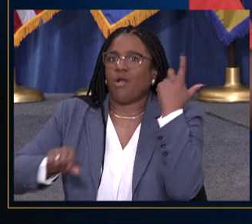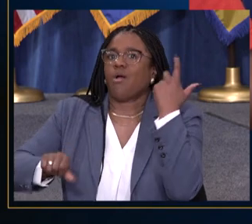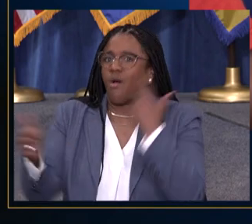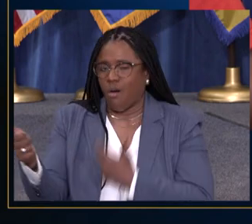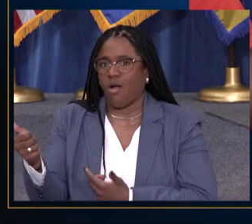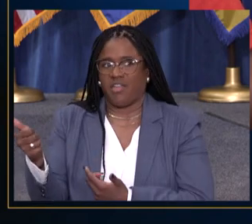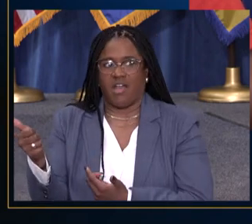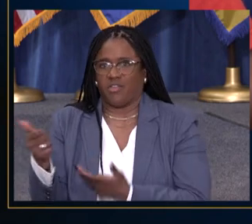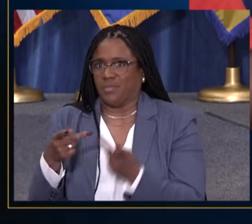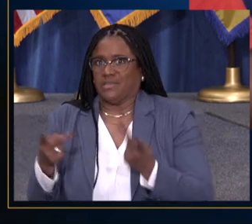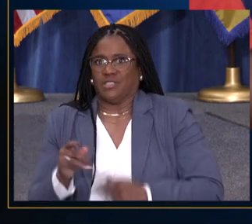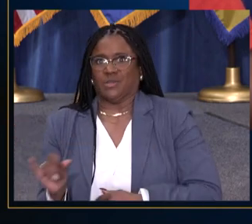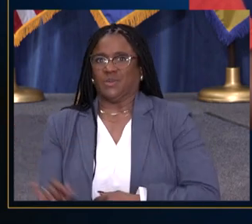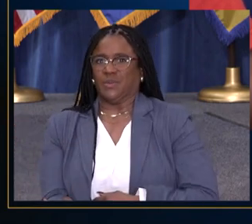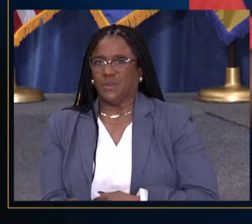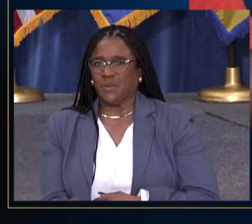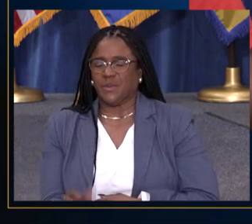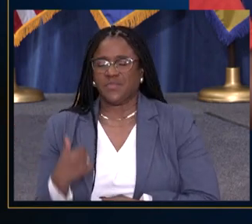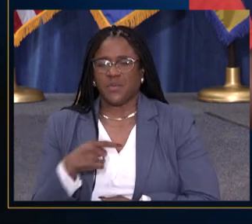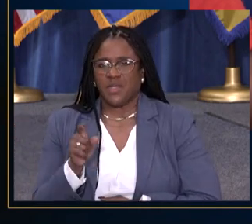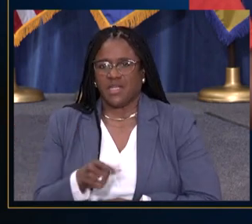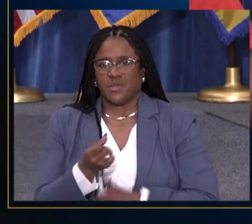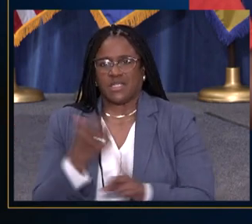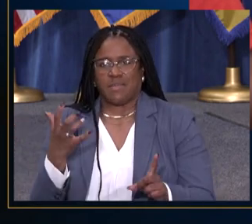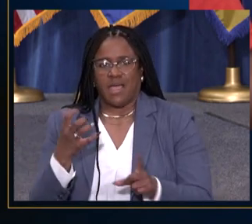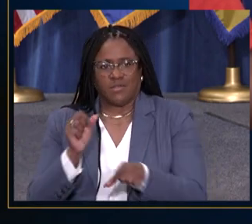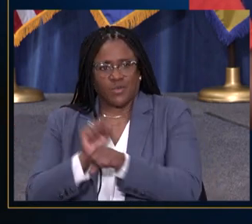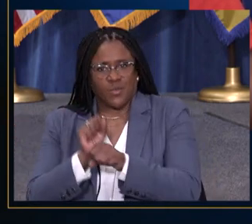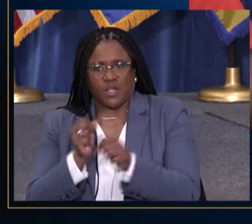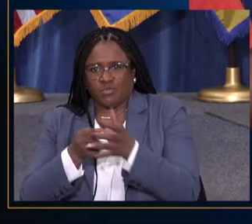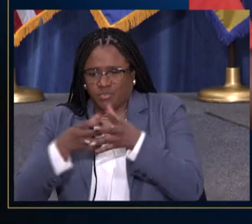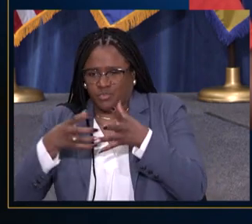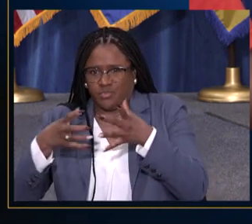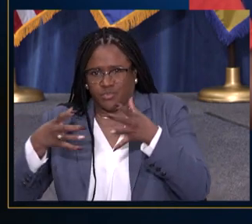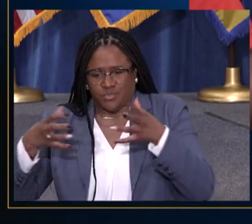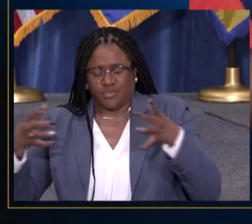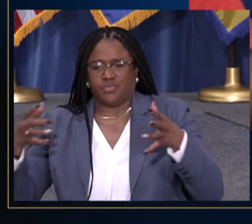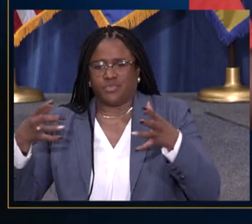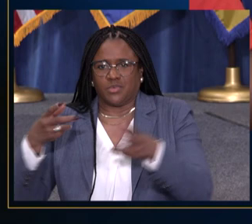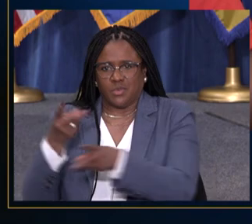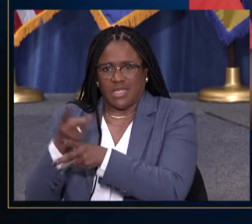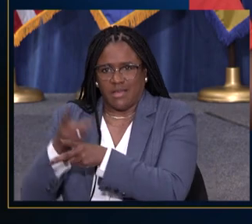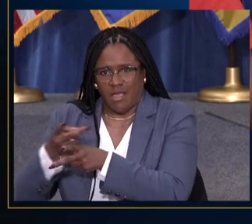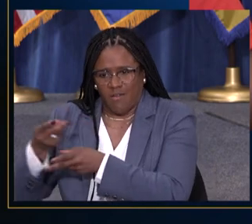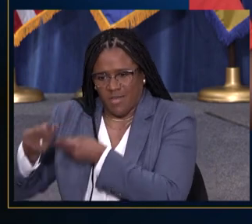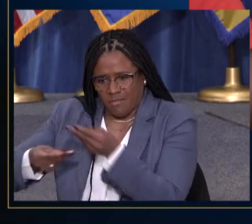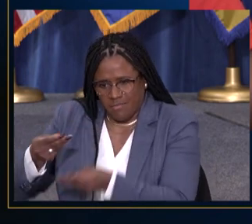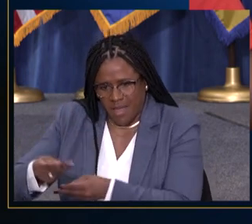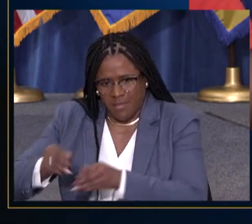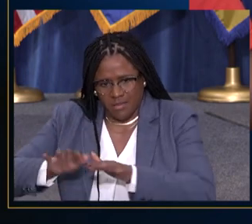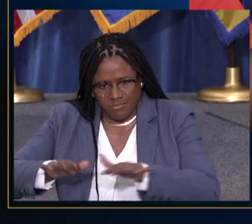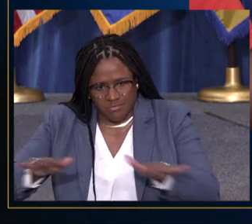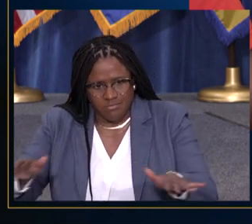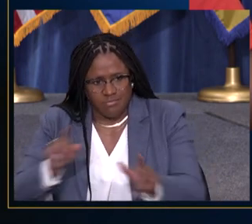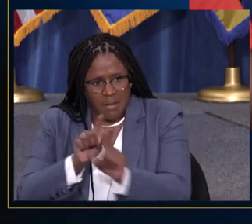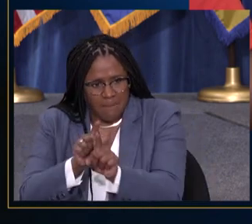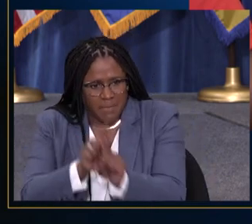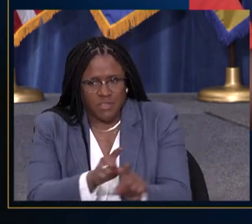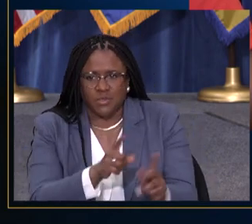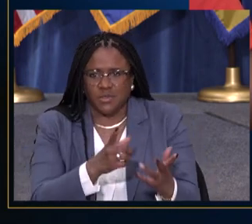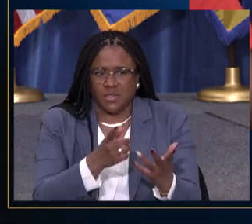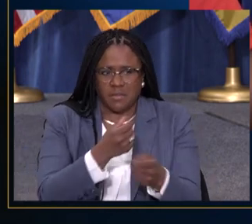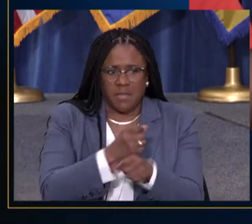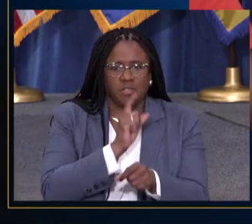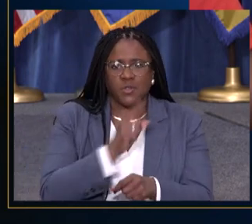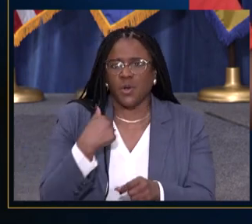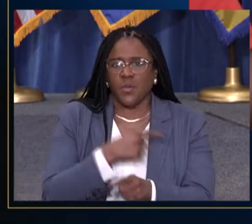We need to just expand that workforce, to nurture the pipeline, to mentor, to make sure that